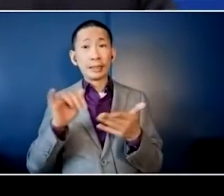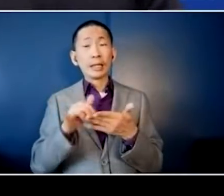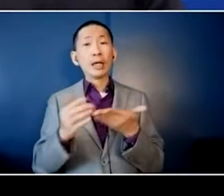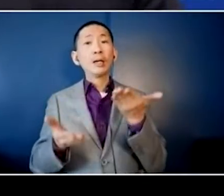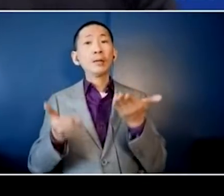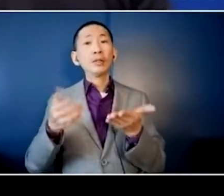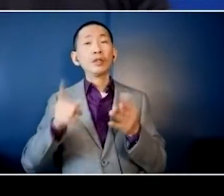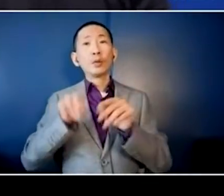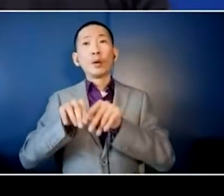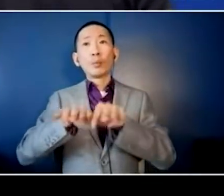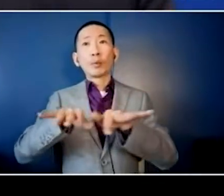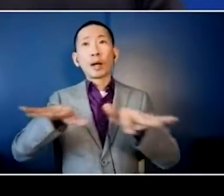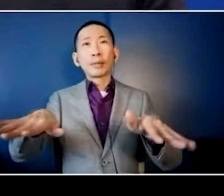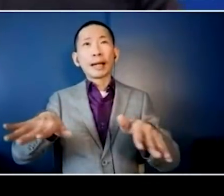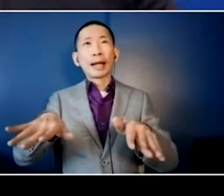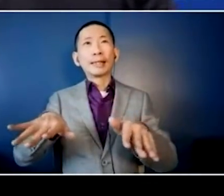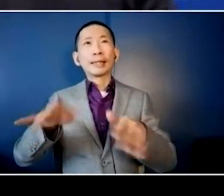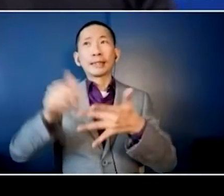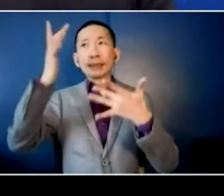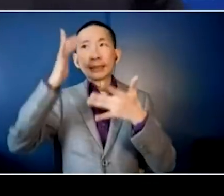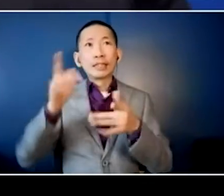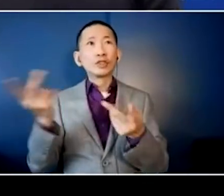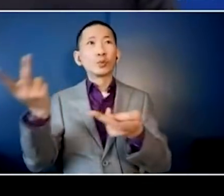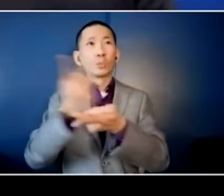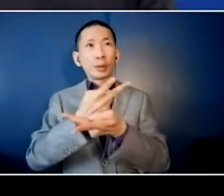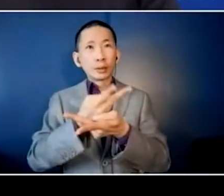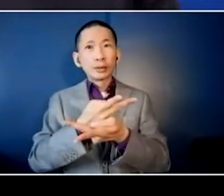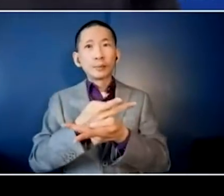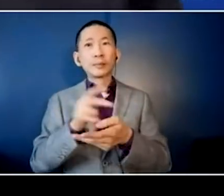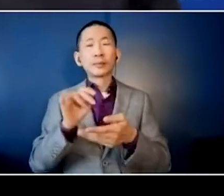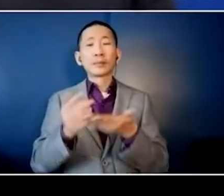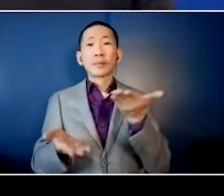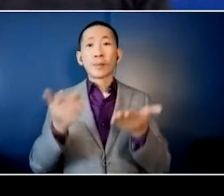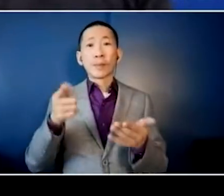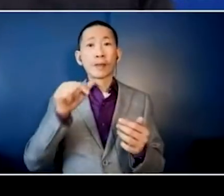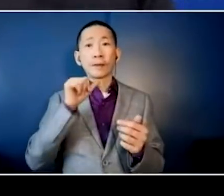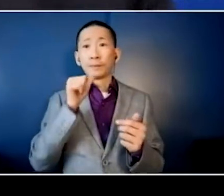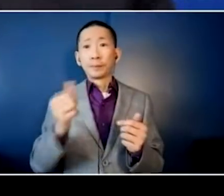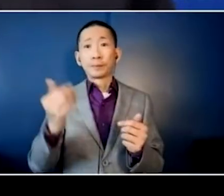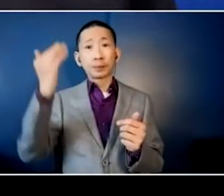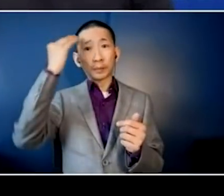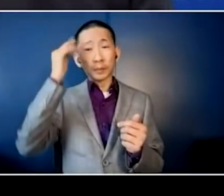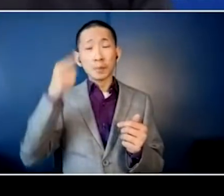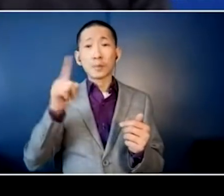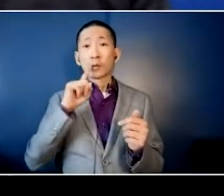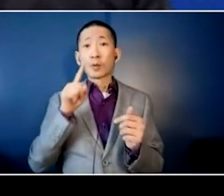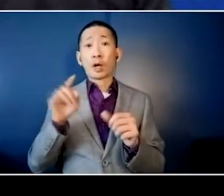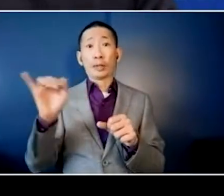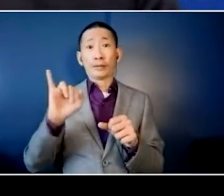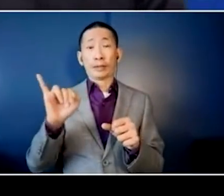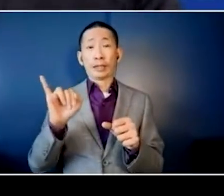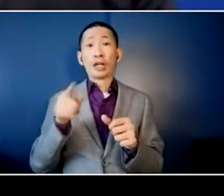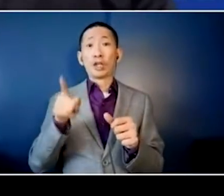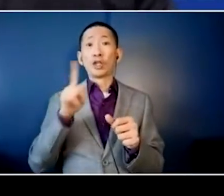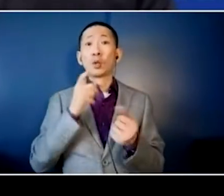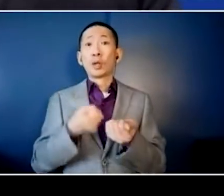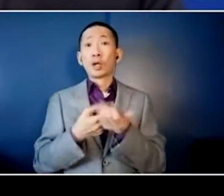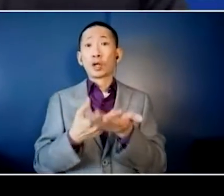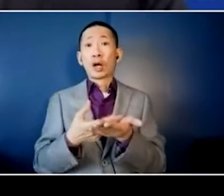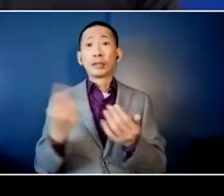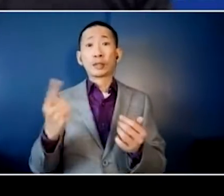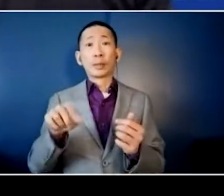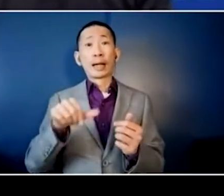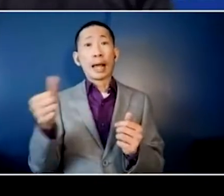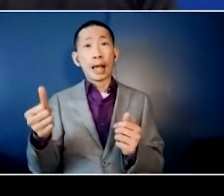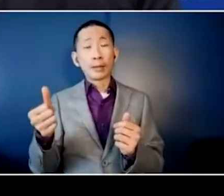the outbreak. And it is likely, since you don't know that you're infected, that you will infect someone else, who will